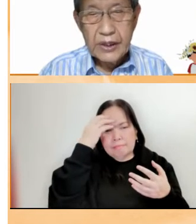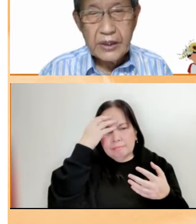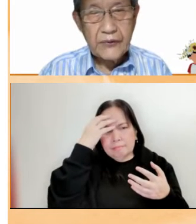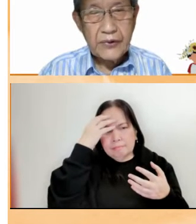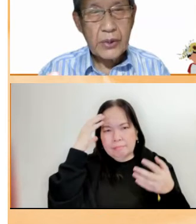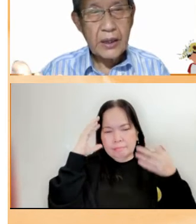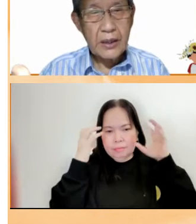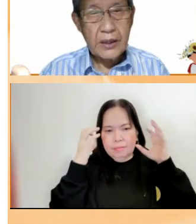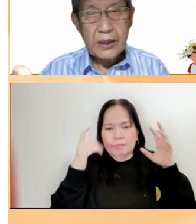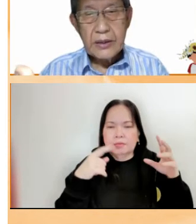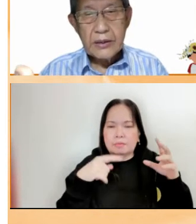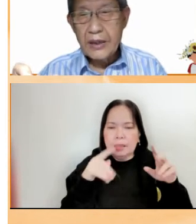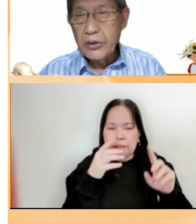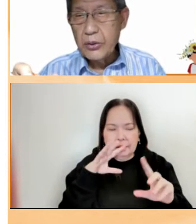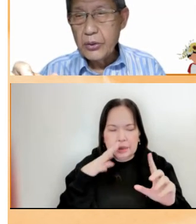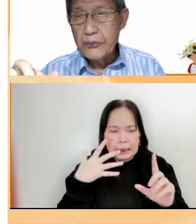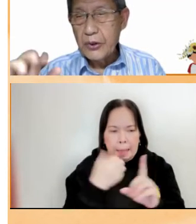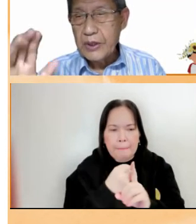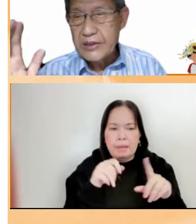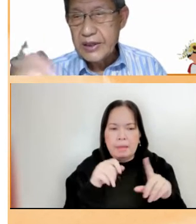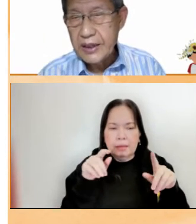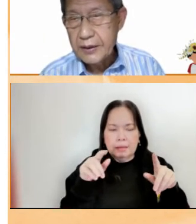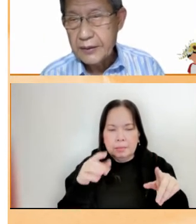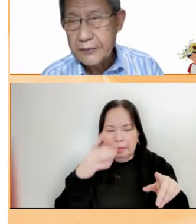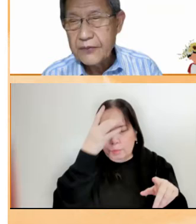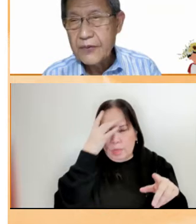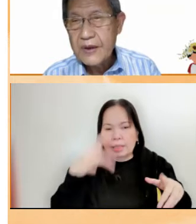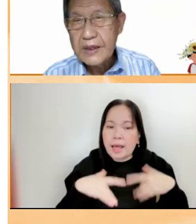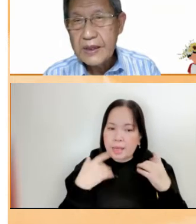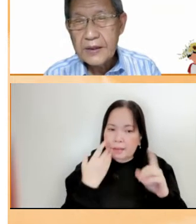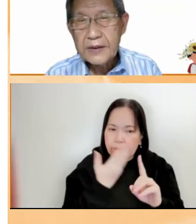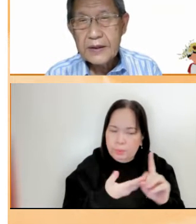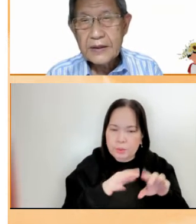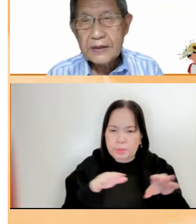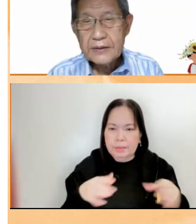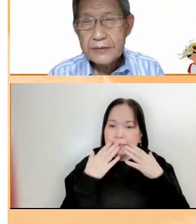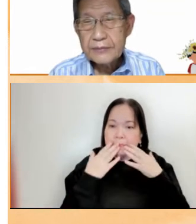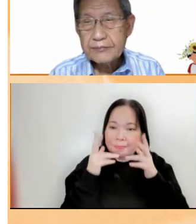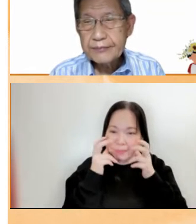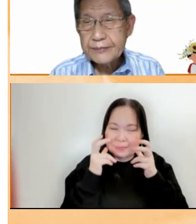of the individual. Thank you for listening.